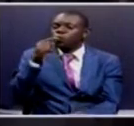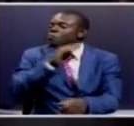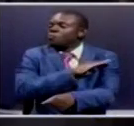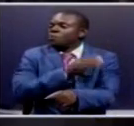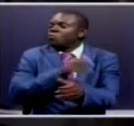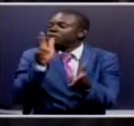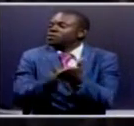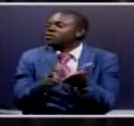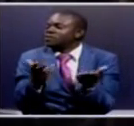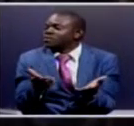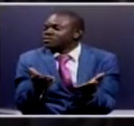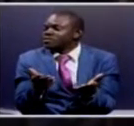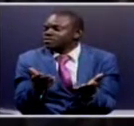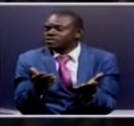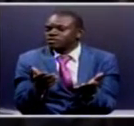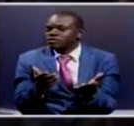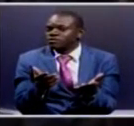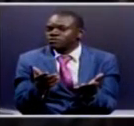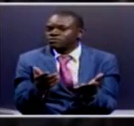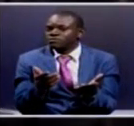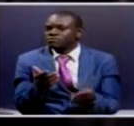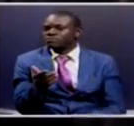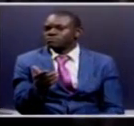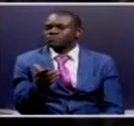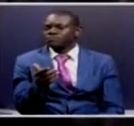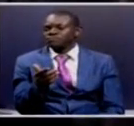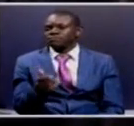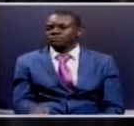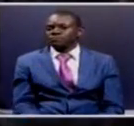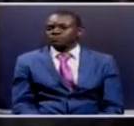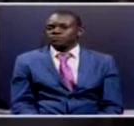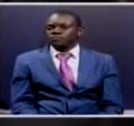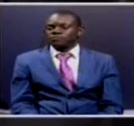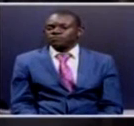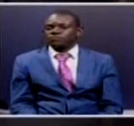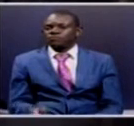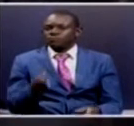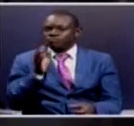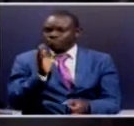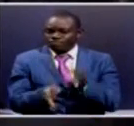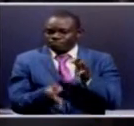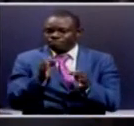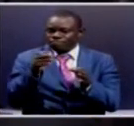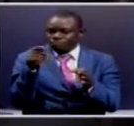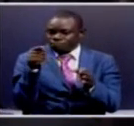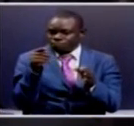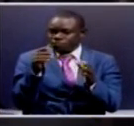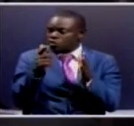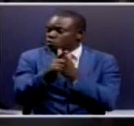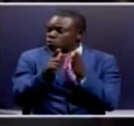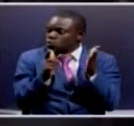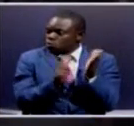Okay? If you just had a standalone section that says the president shall appoint the